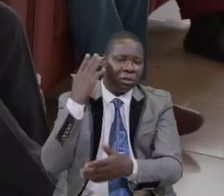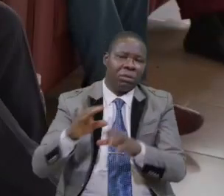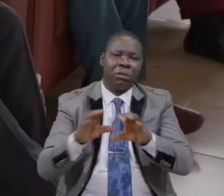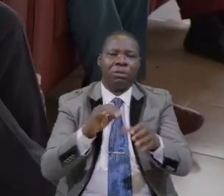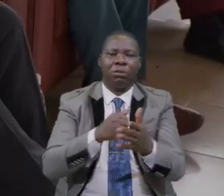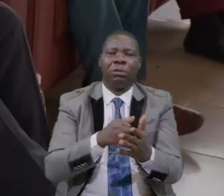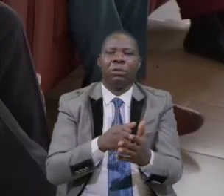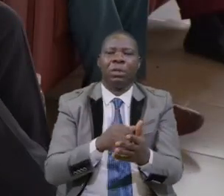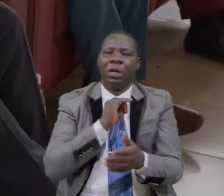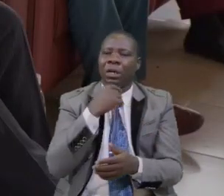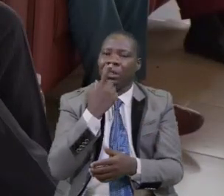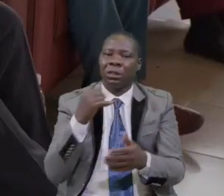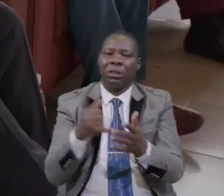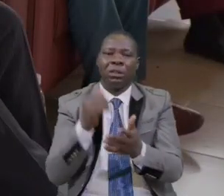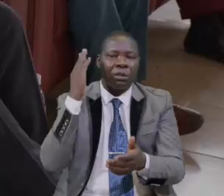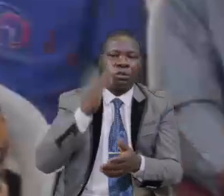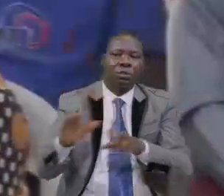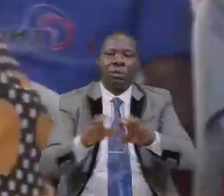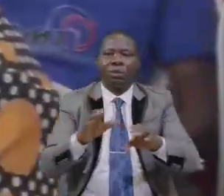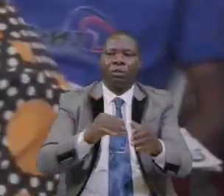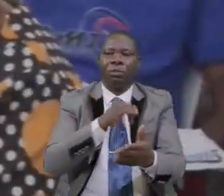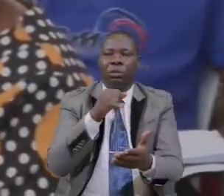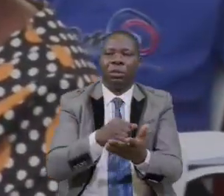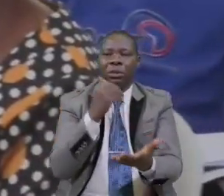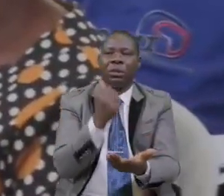said, it will do it.